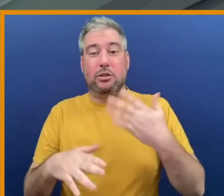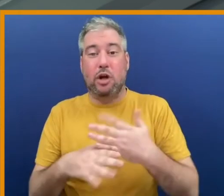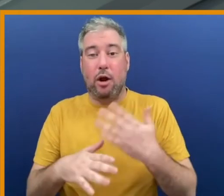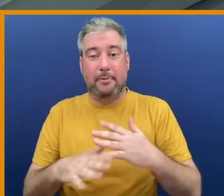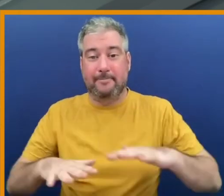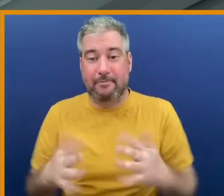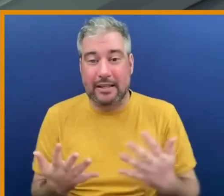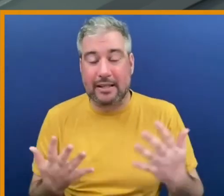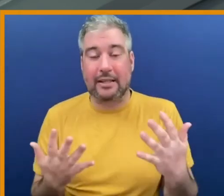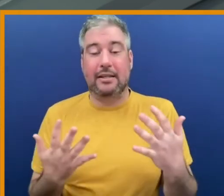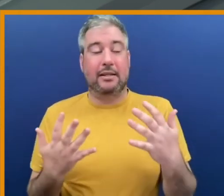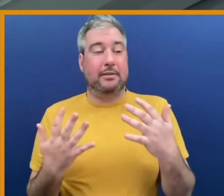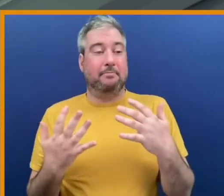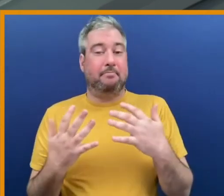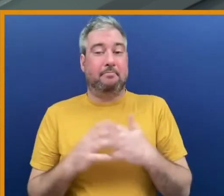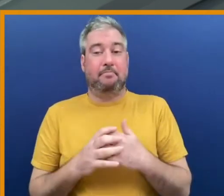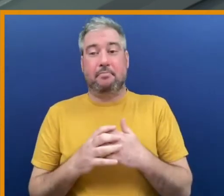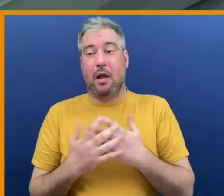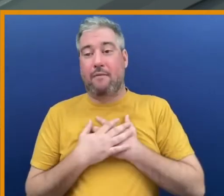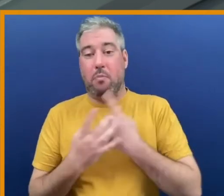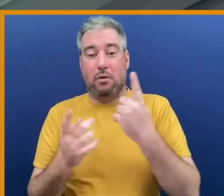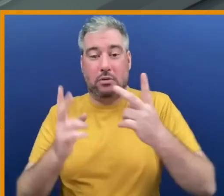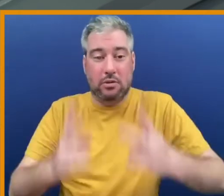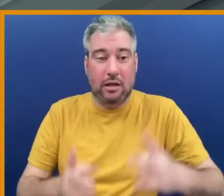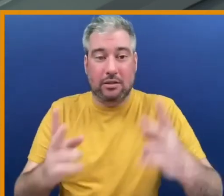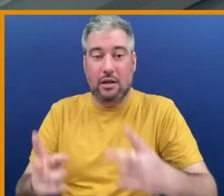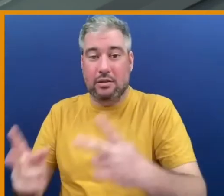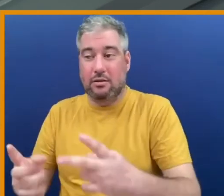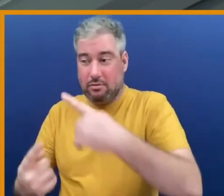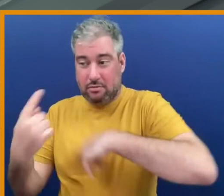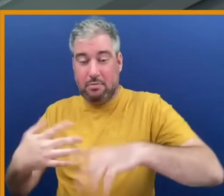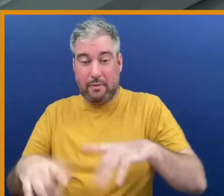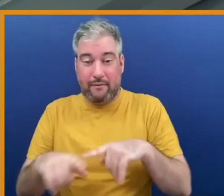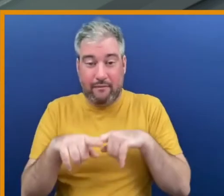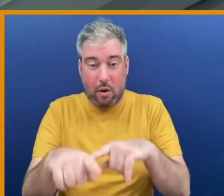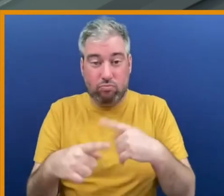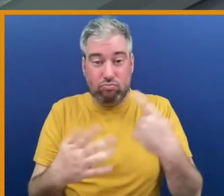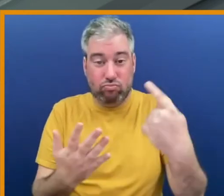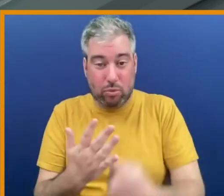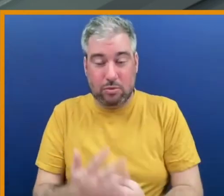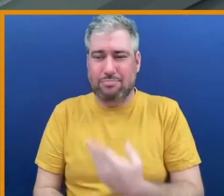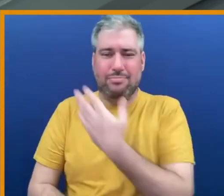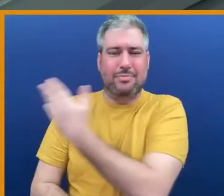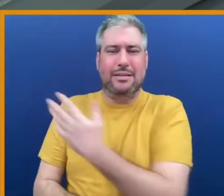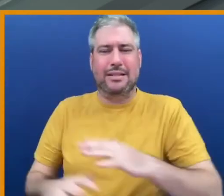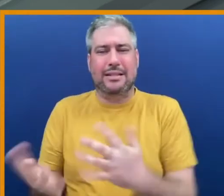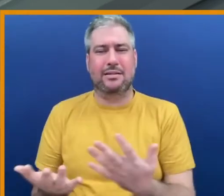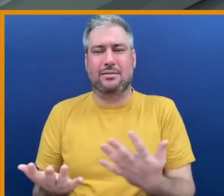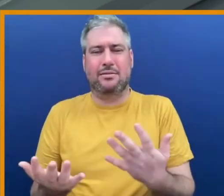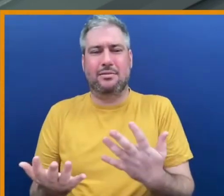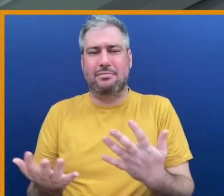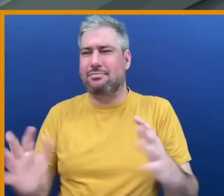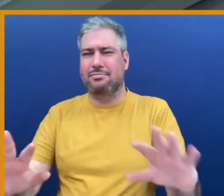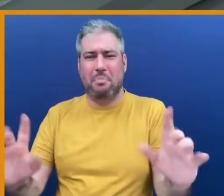the rules and they didn't. And what's happening here? Well, Boris Johnson's breathing a sigh of relief because we're distracted